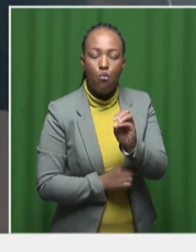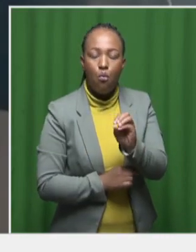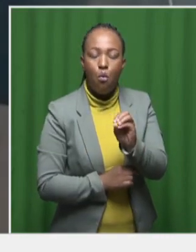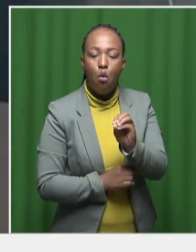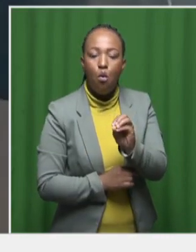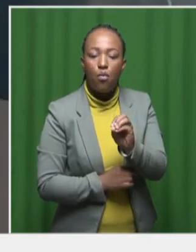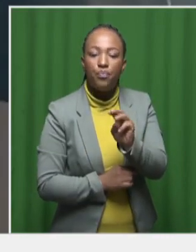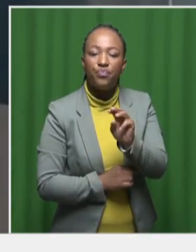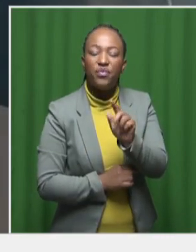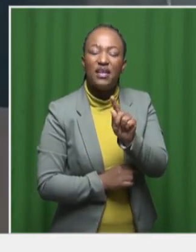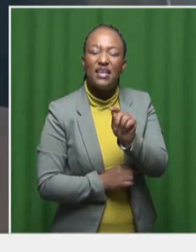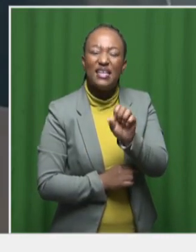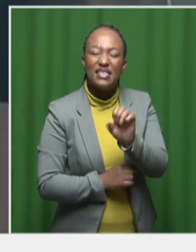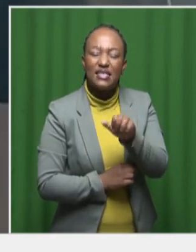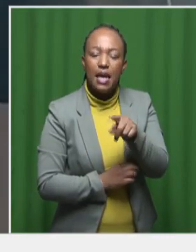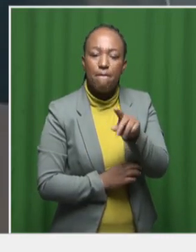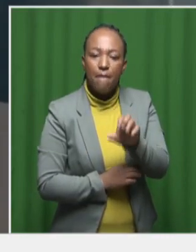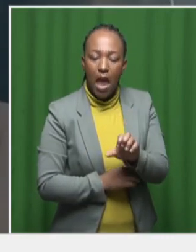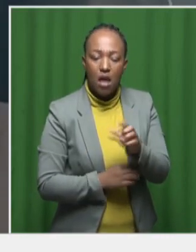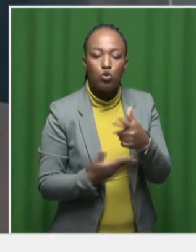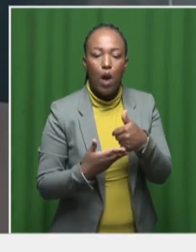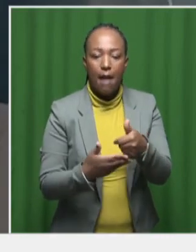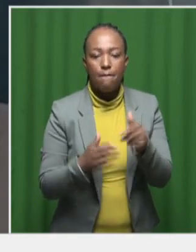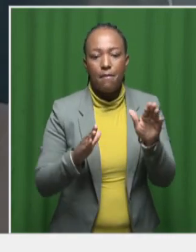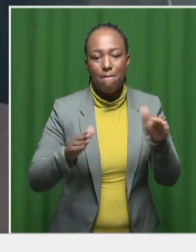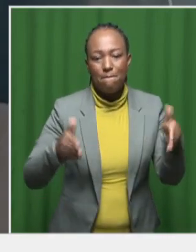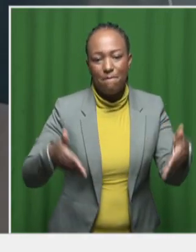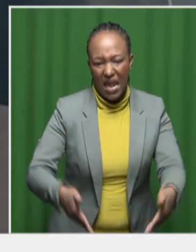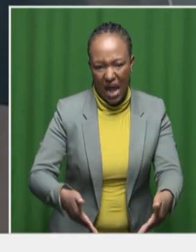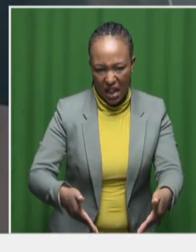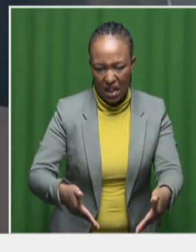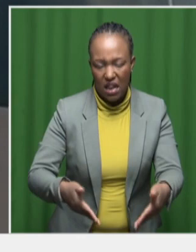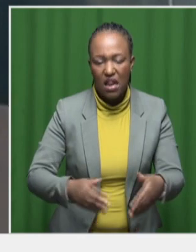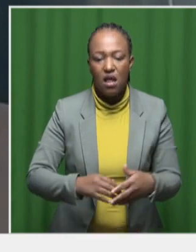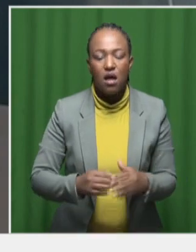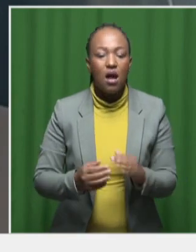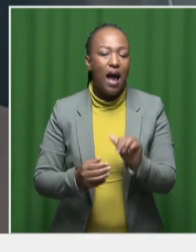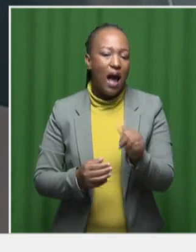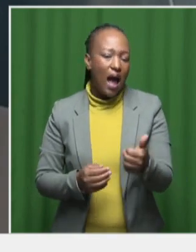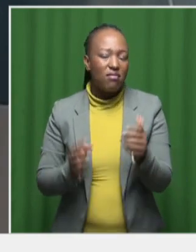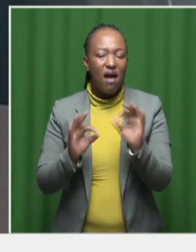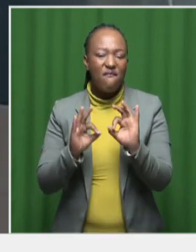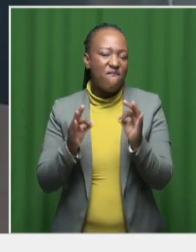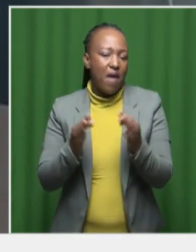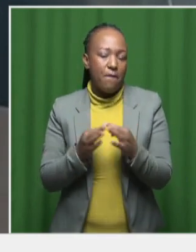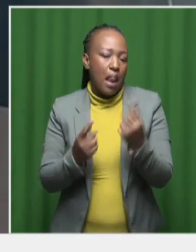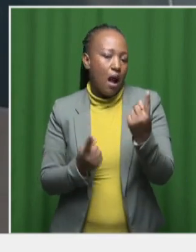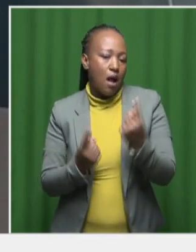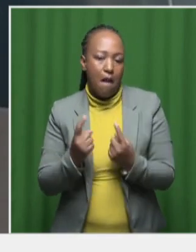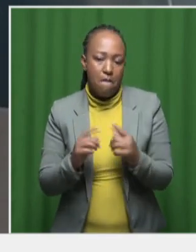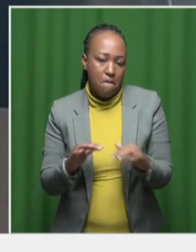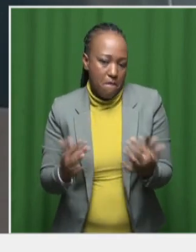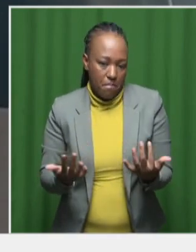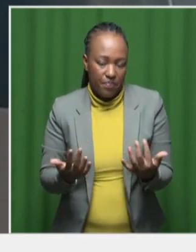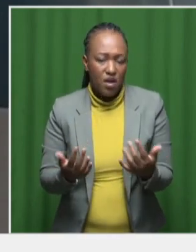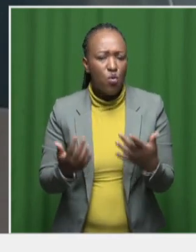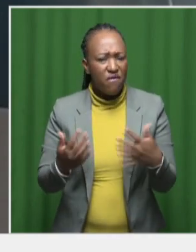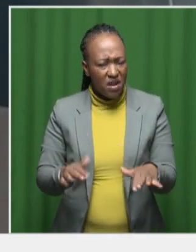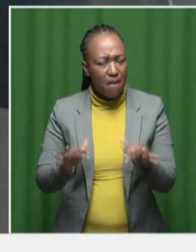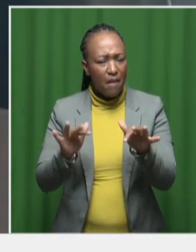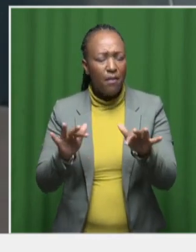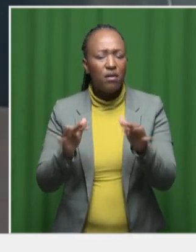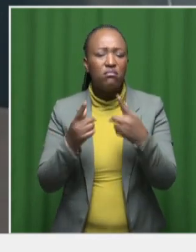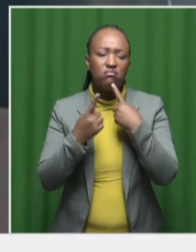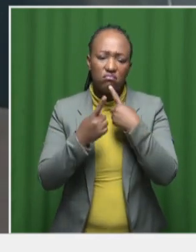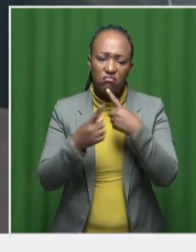families. But those families who could not come to us because we have made announcement even through public engagements, that people